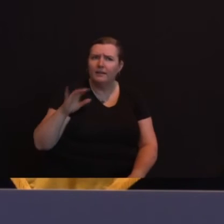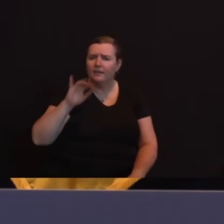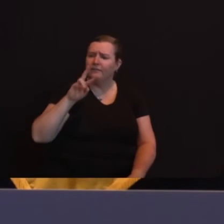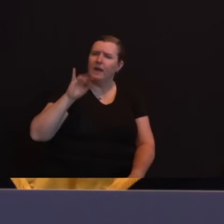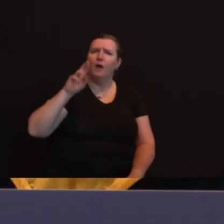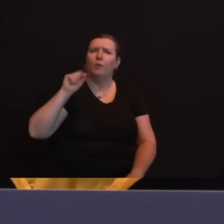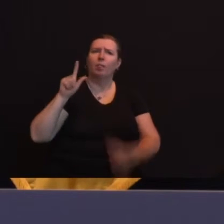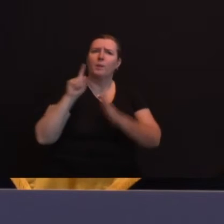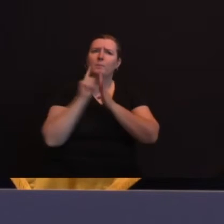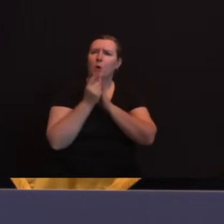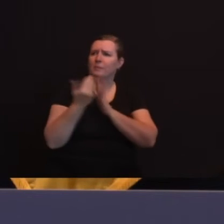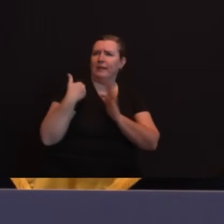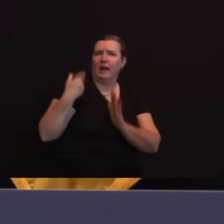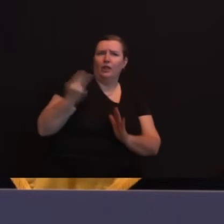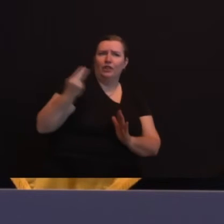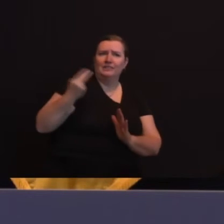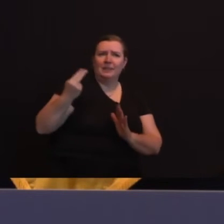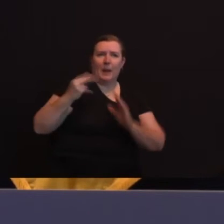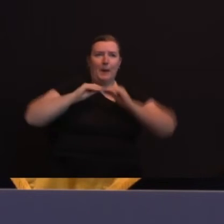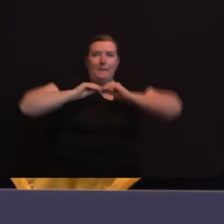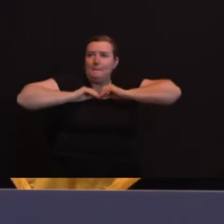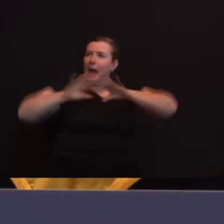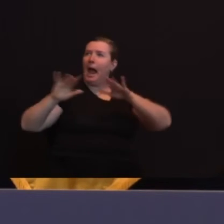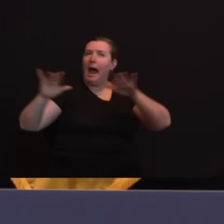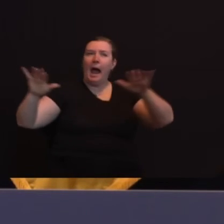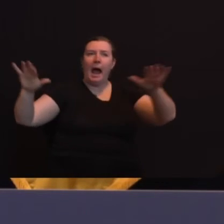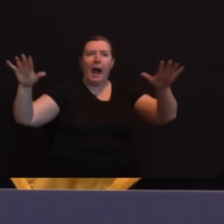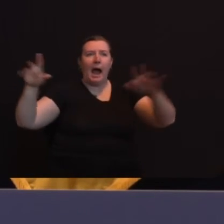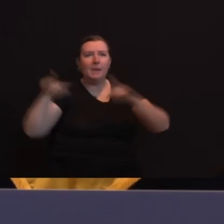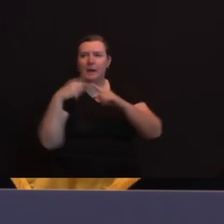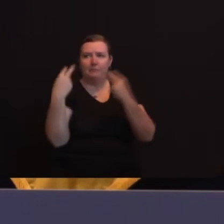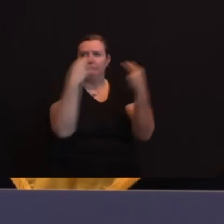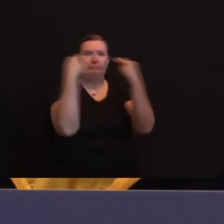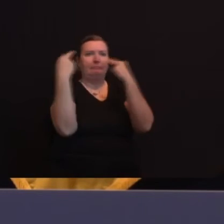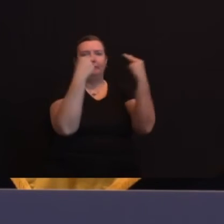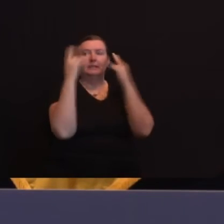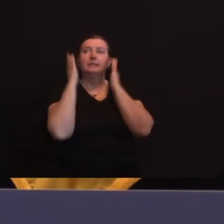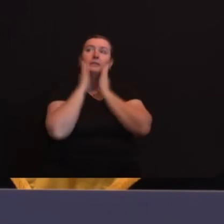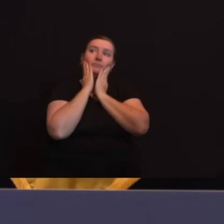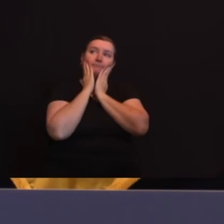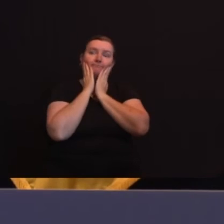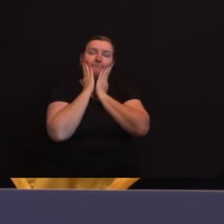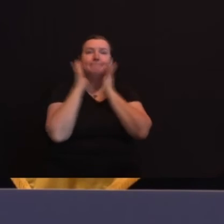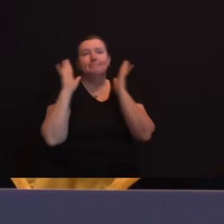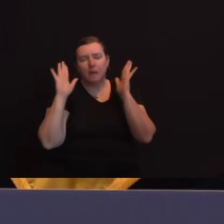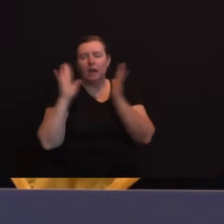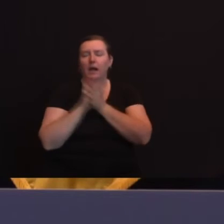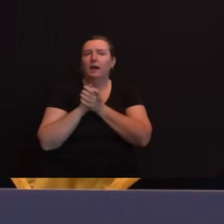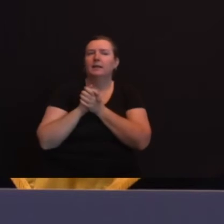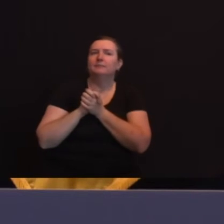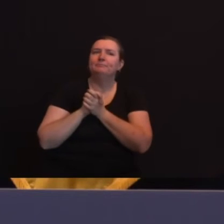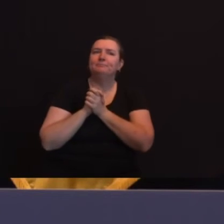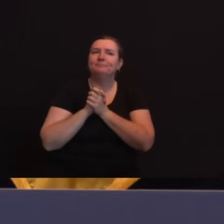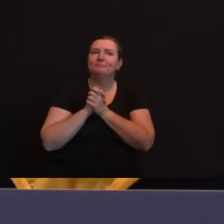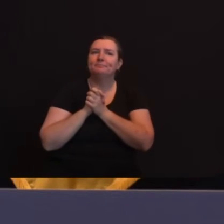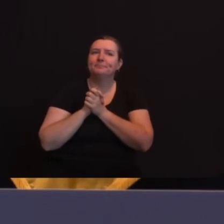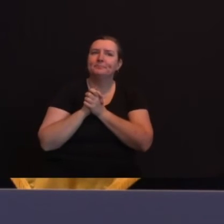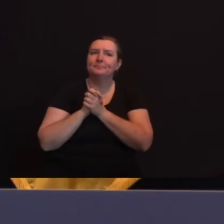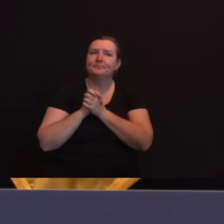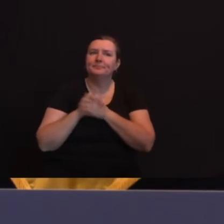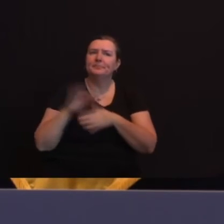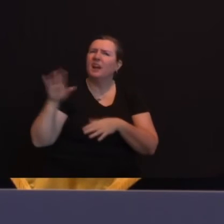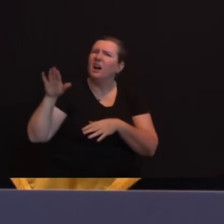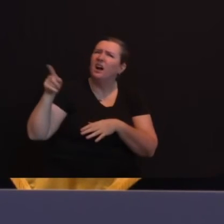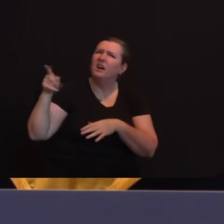Oh, yes, that's right. Governor, a couple of questions. You announced formally today